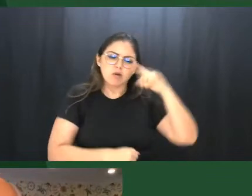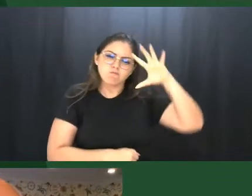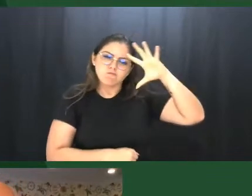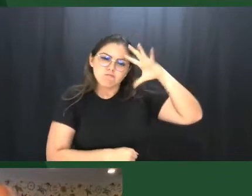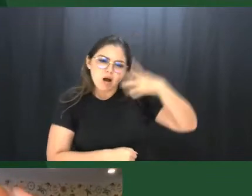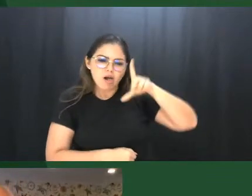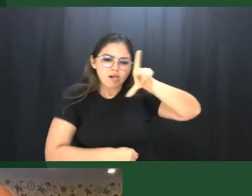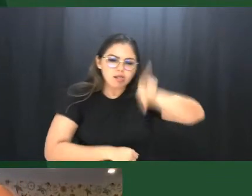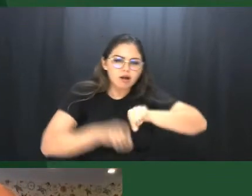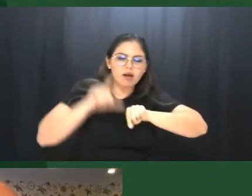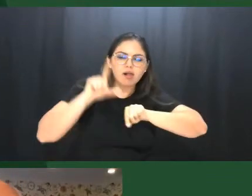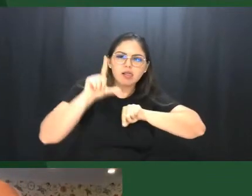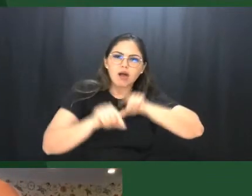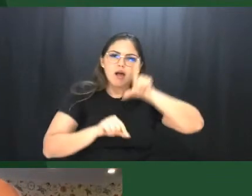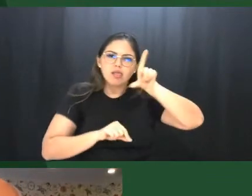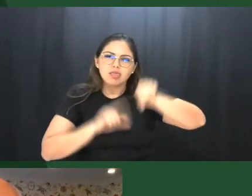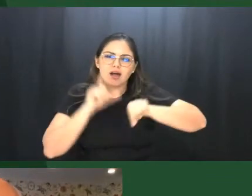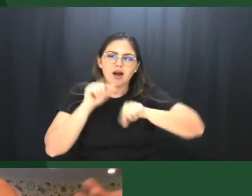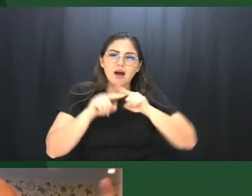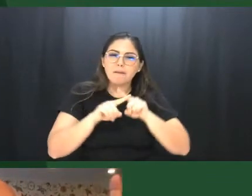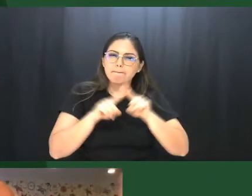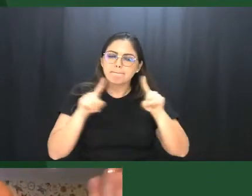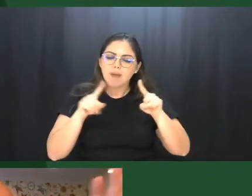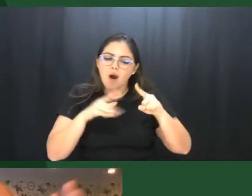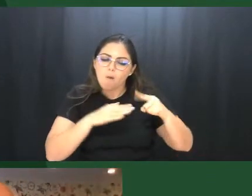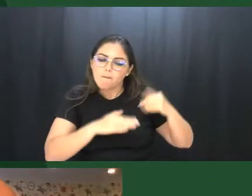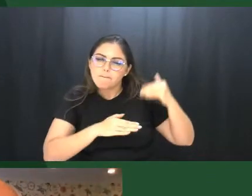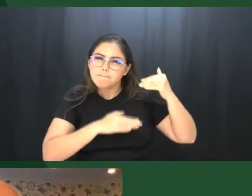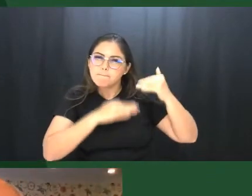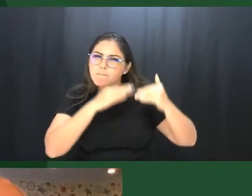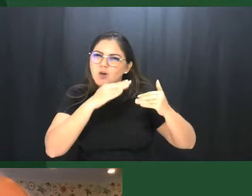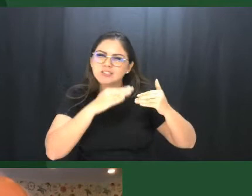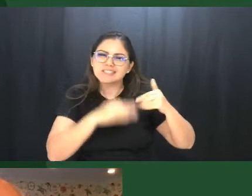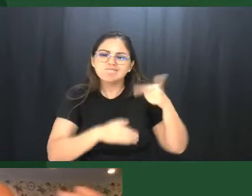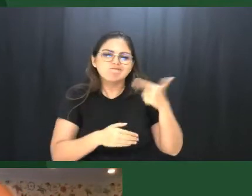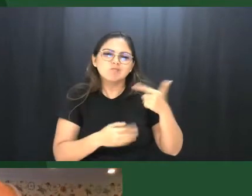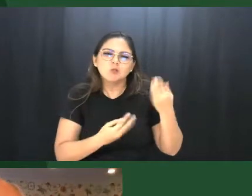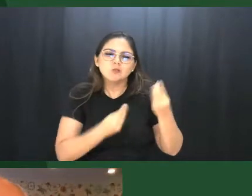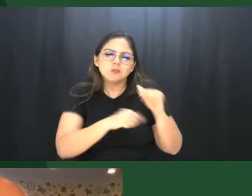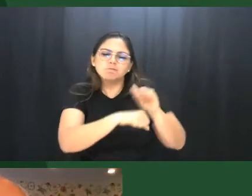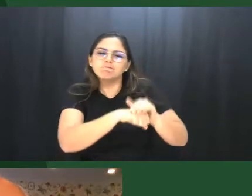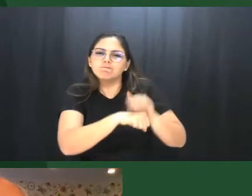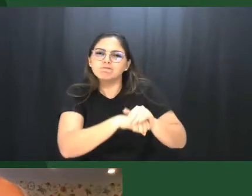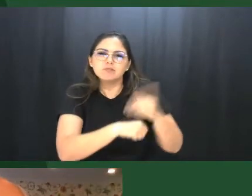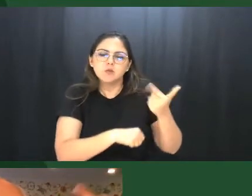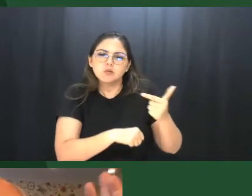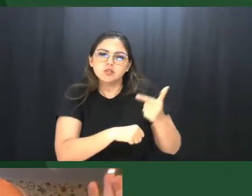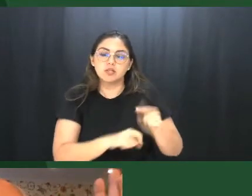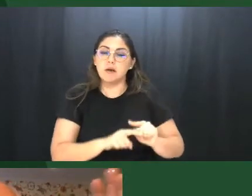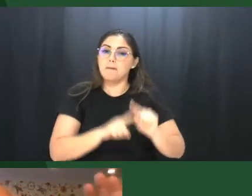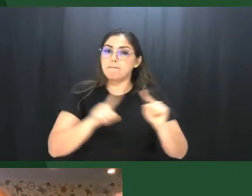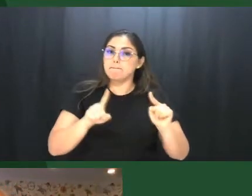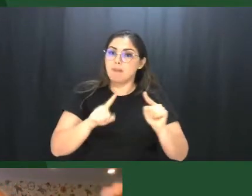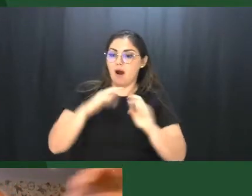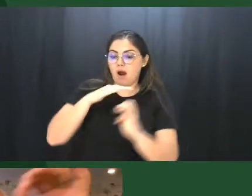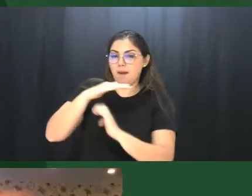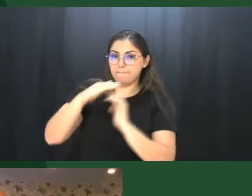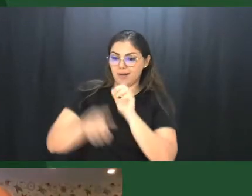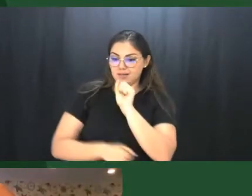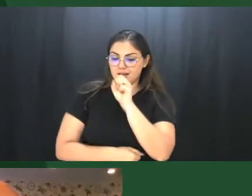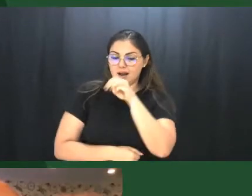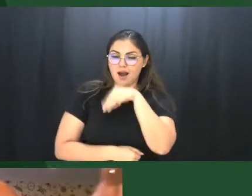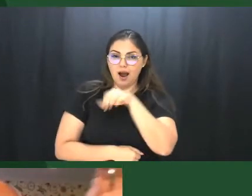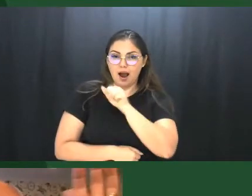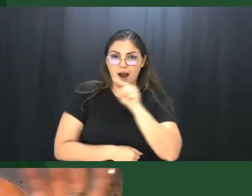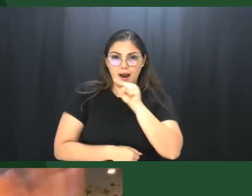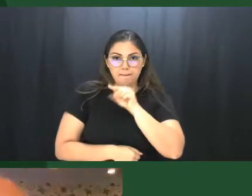what Amazon and most e-commerce systems, they walk you through the process, for example, of checkout. And there's a